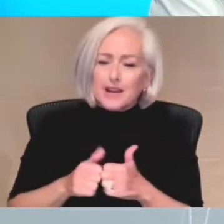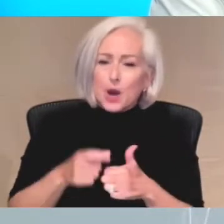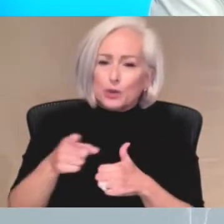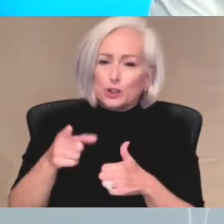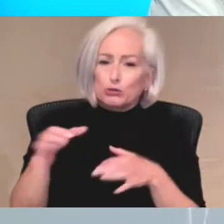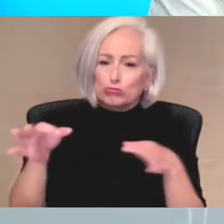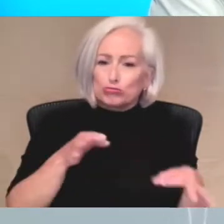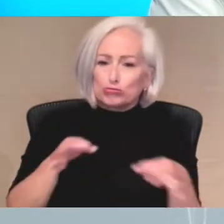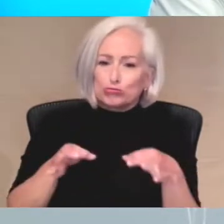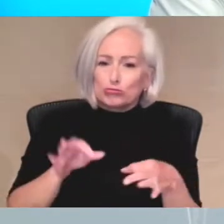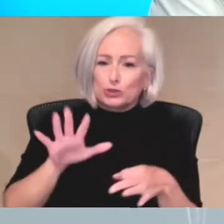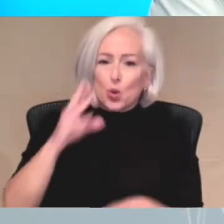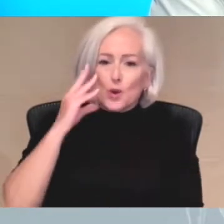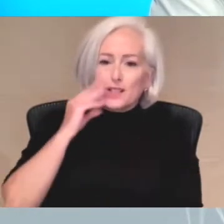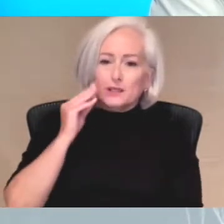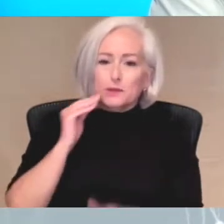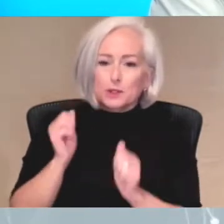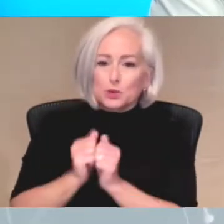with proton therapy?